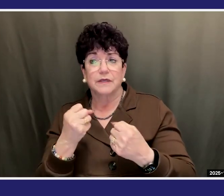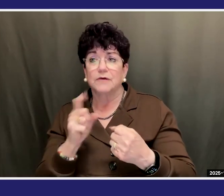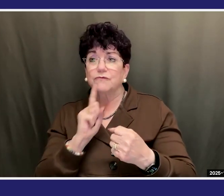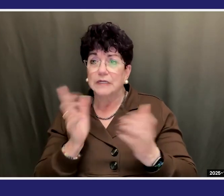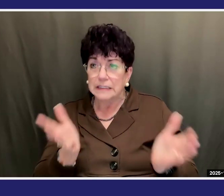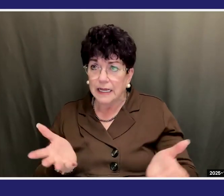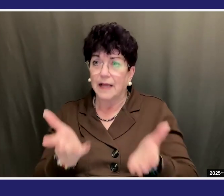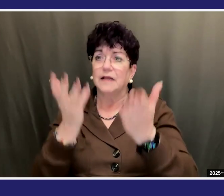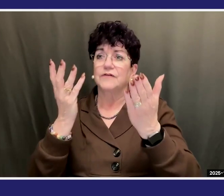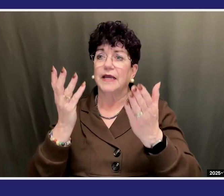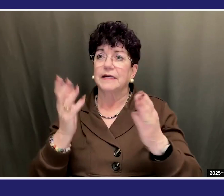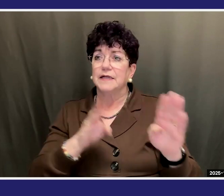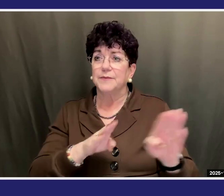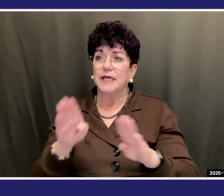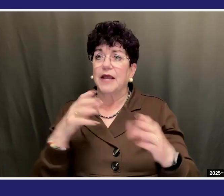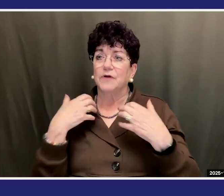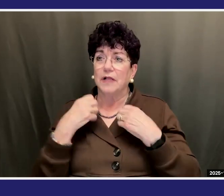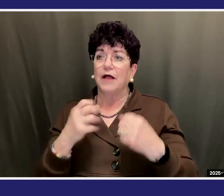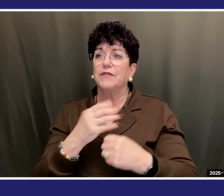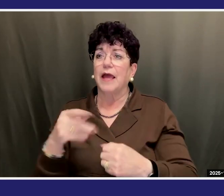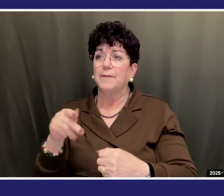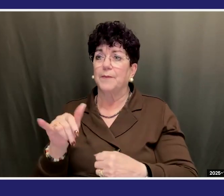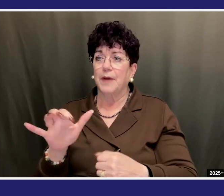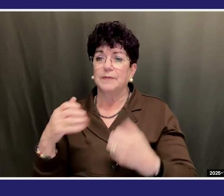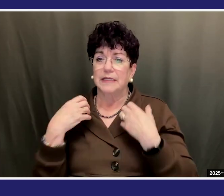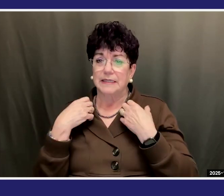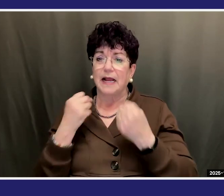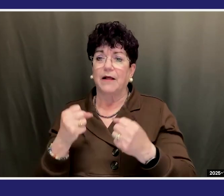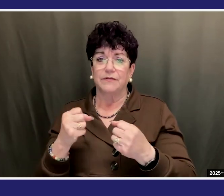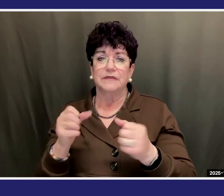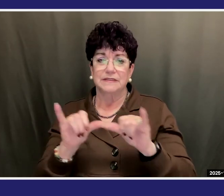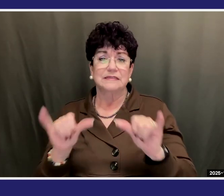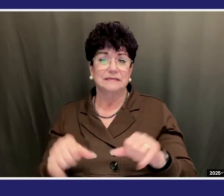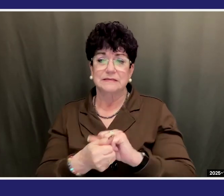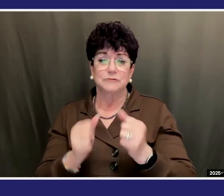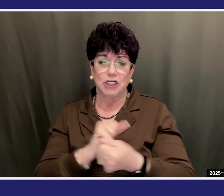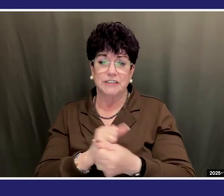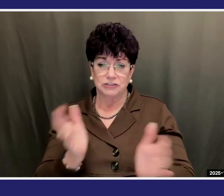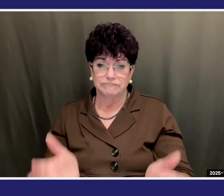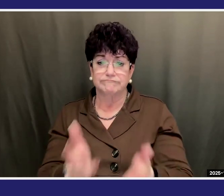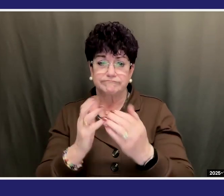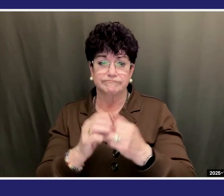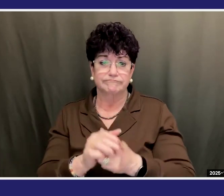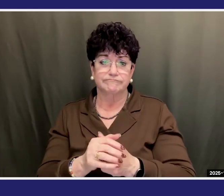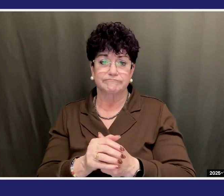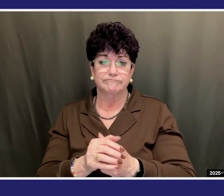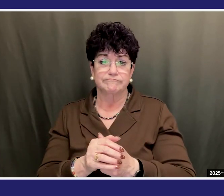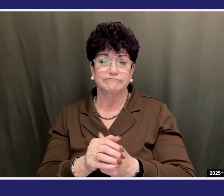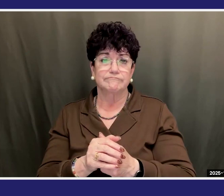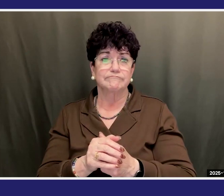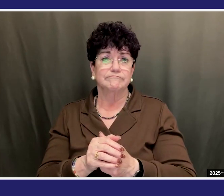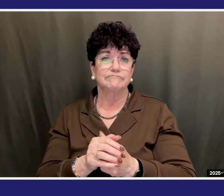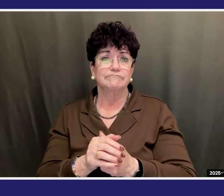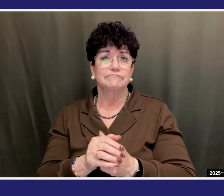elevating behavioral health and public health. That alone is systems change right there. Next slide, please.